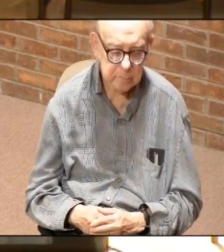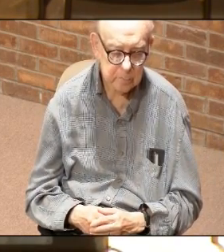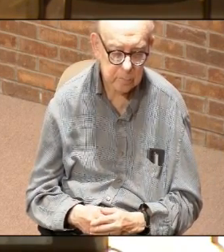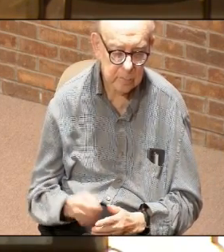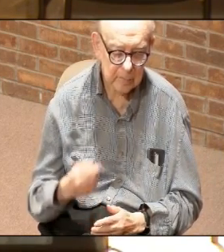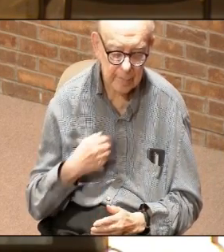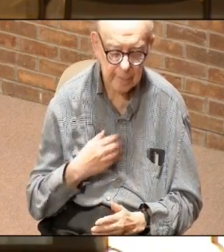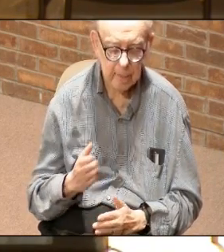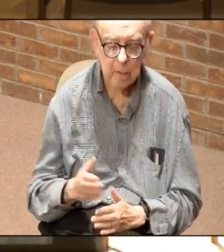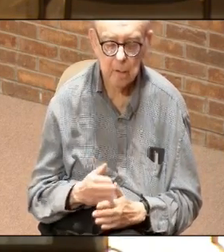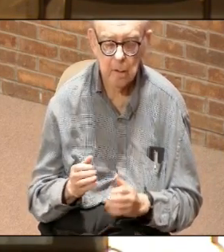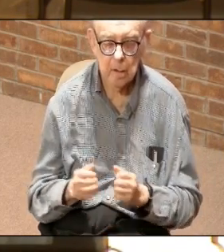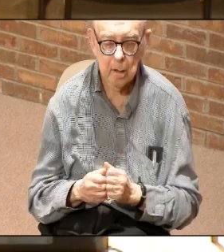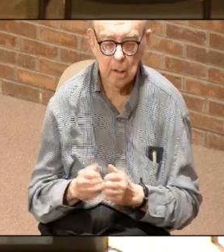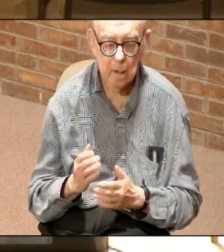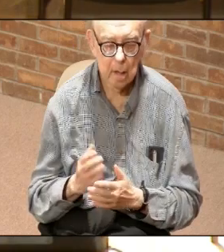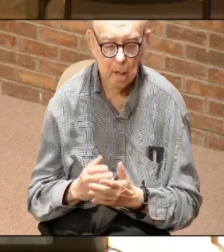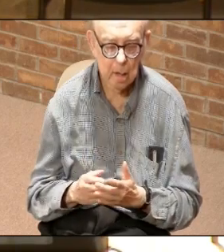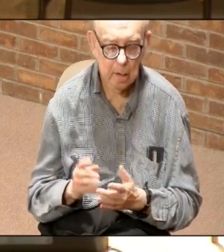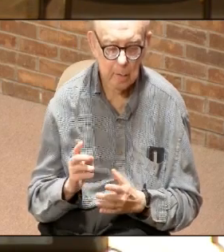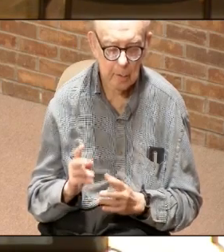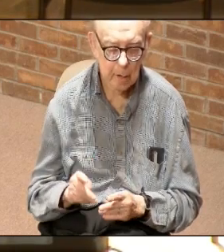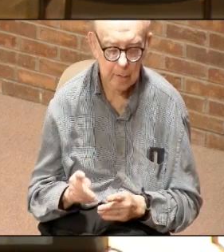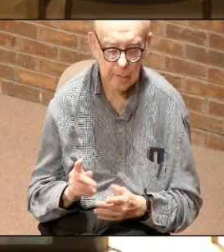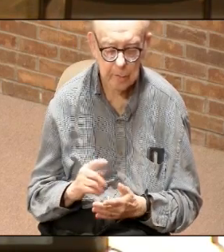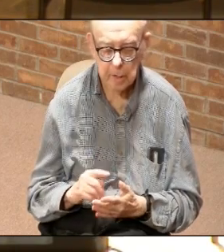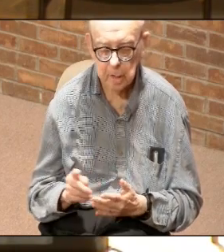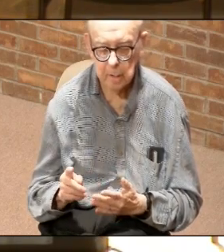I was sharing with someone this week.